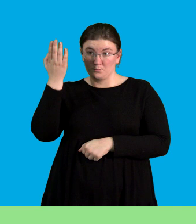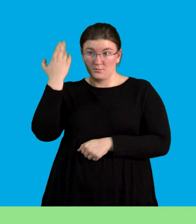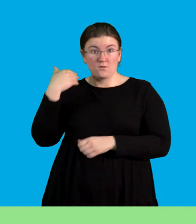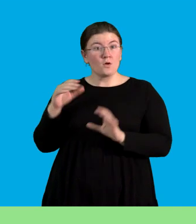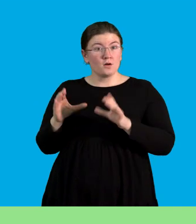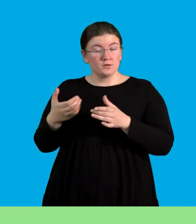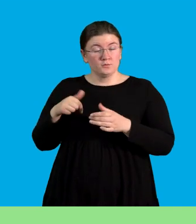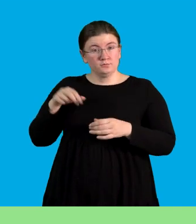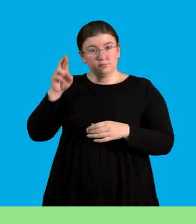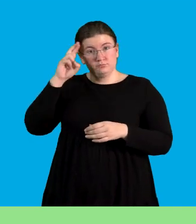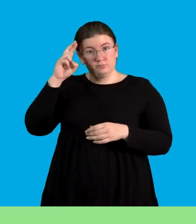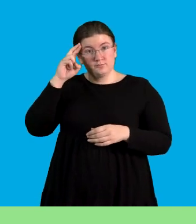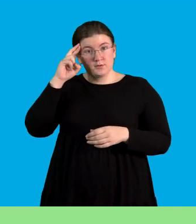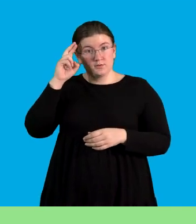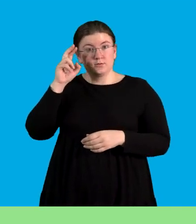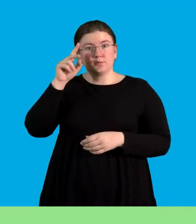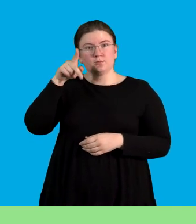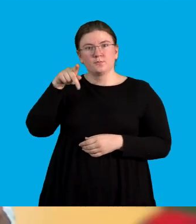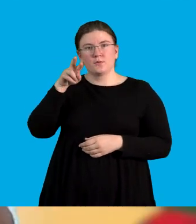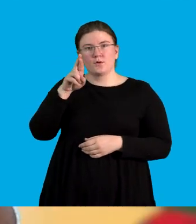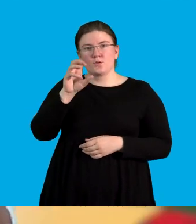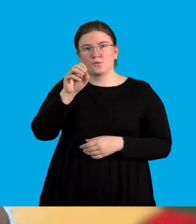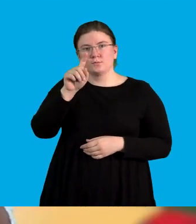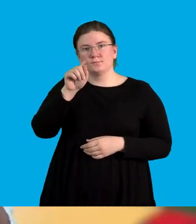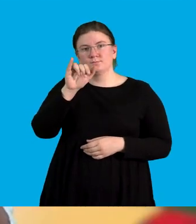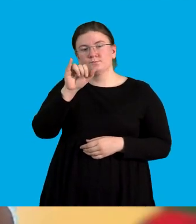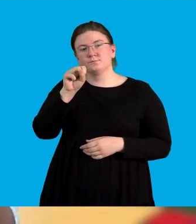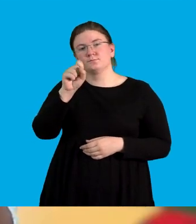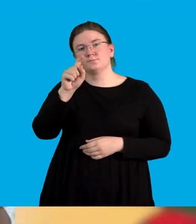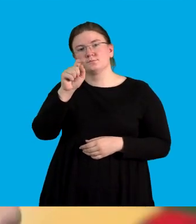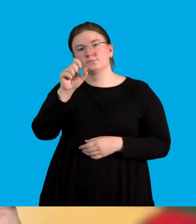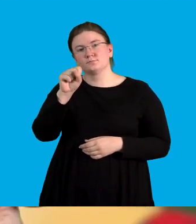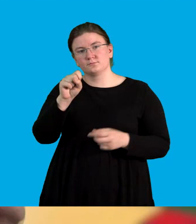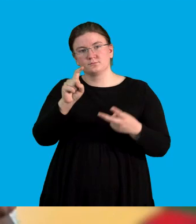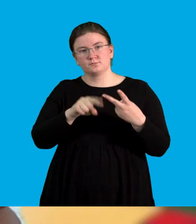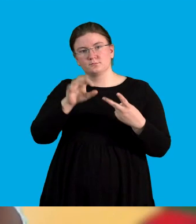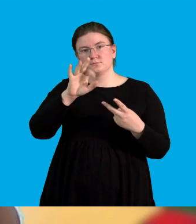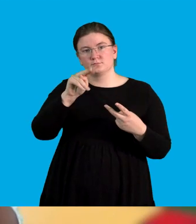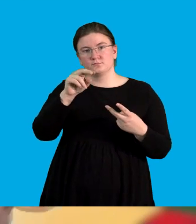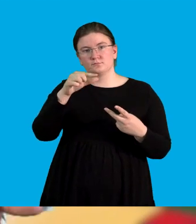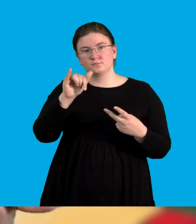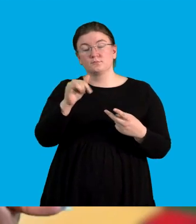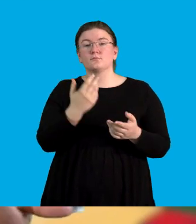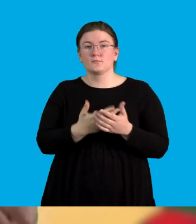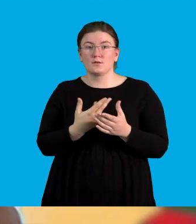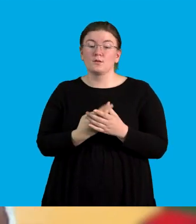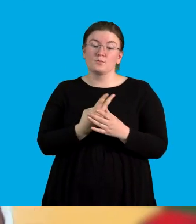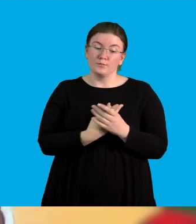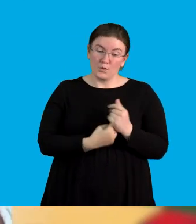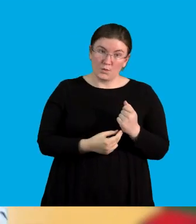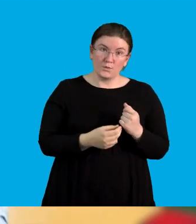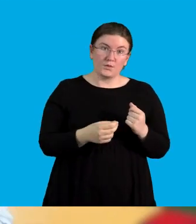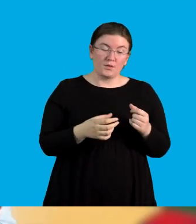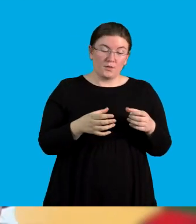lesson, we should also remember that we learned that protists and fungi can either be microscopic